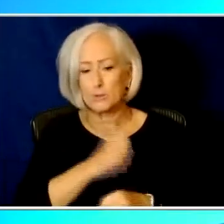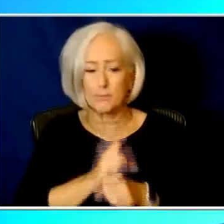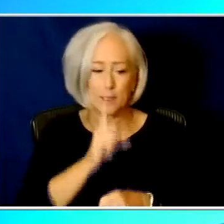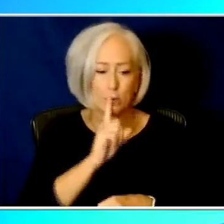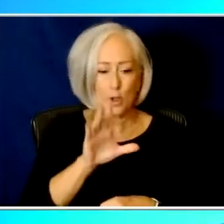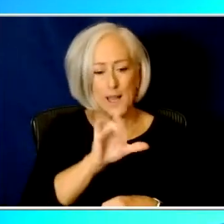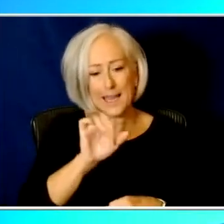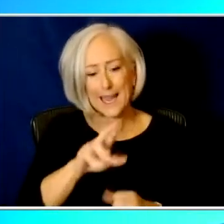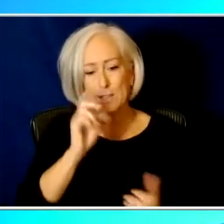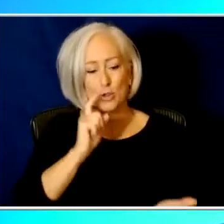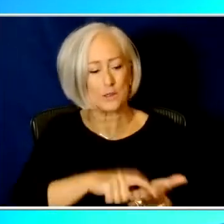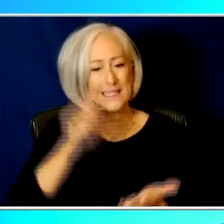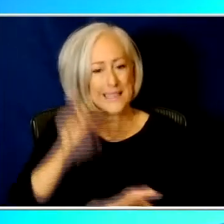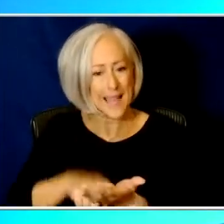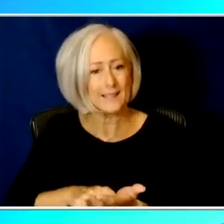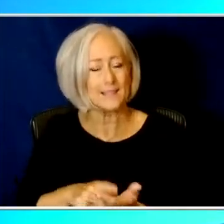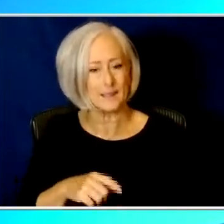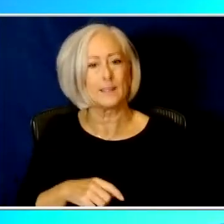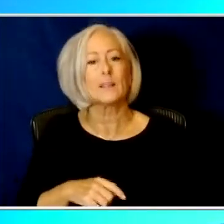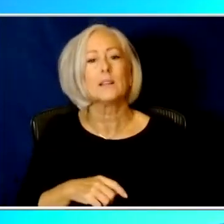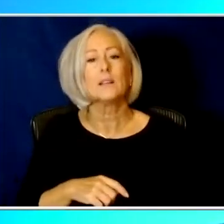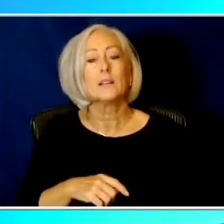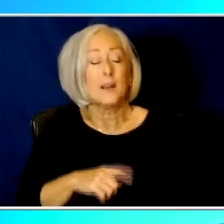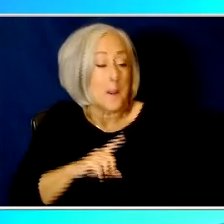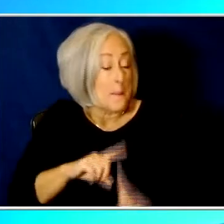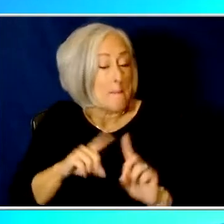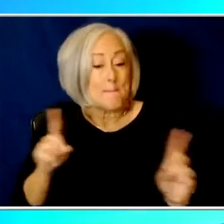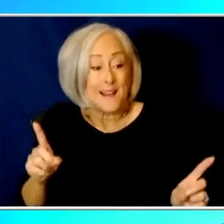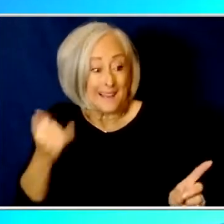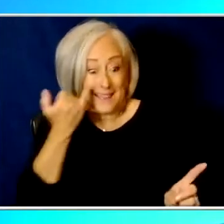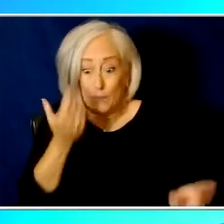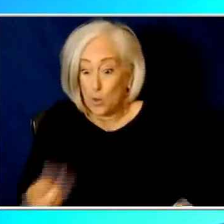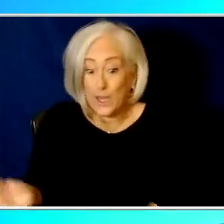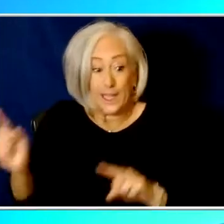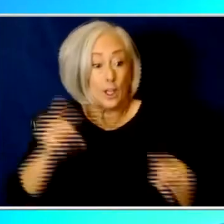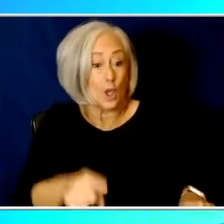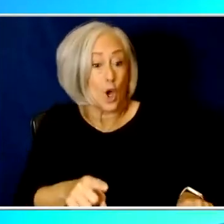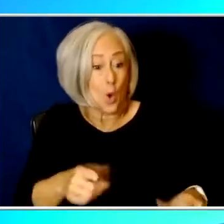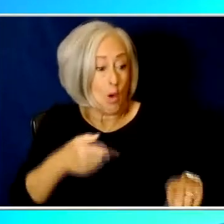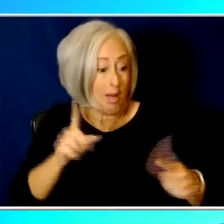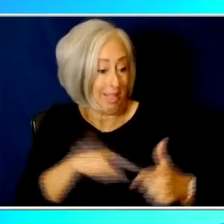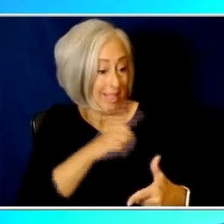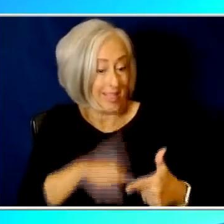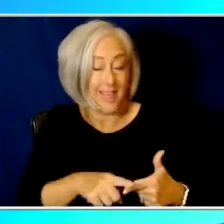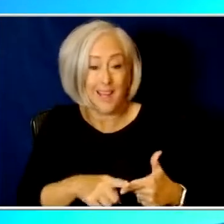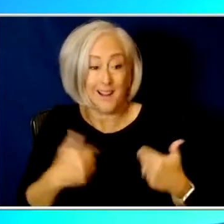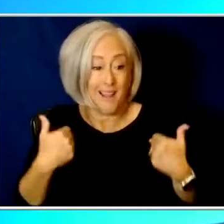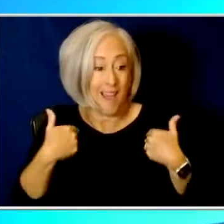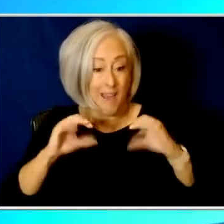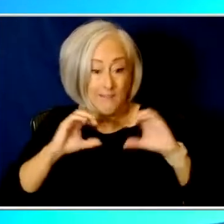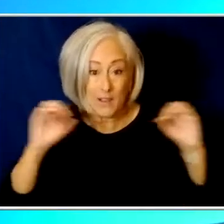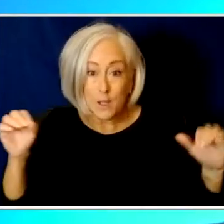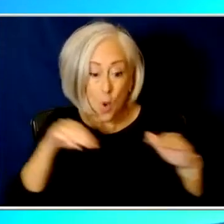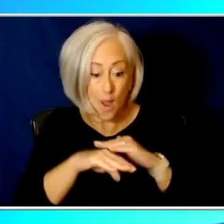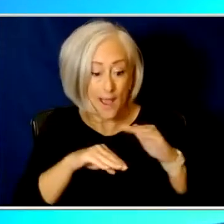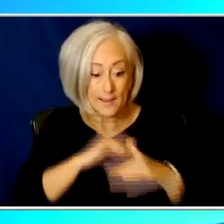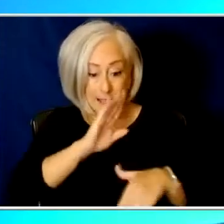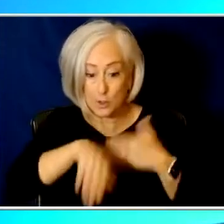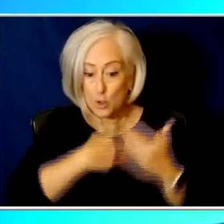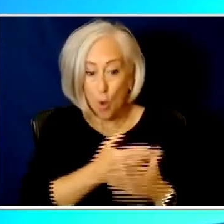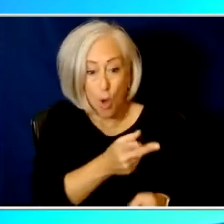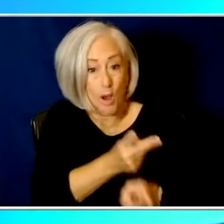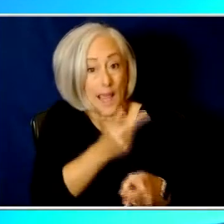detected. But even if we do, we don't have access to all the necessary care, or they